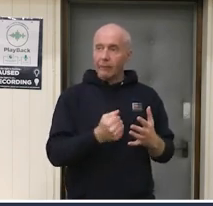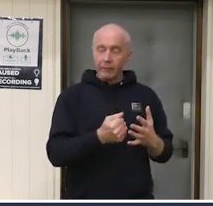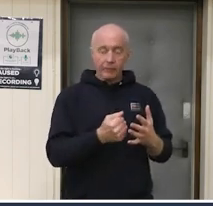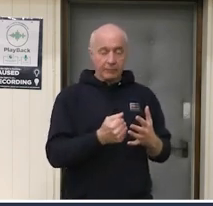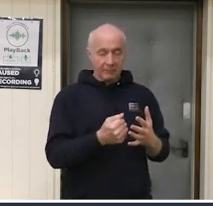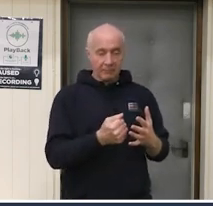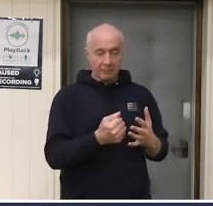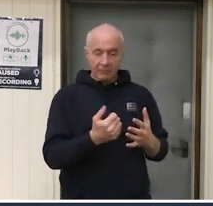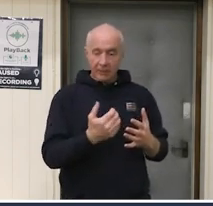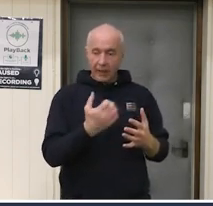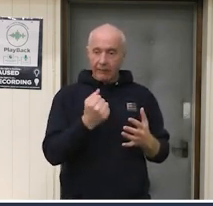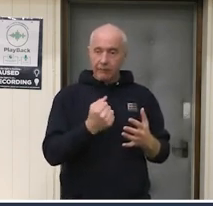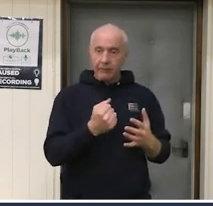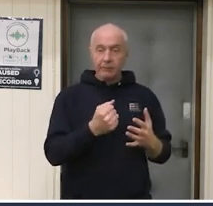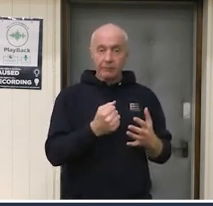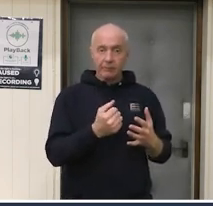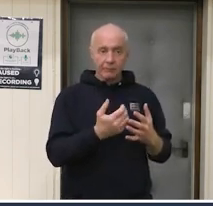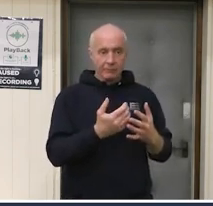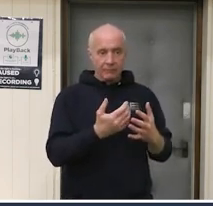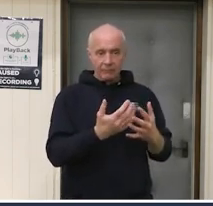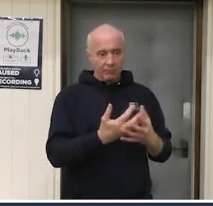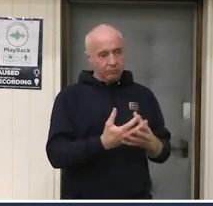all right in the UK for this sort of thing.